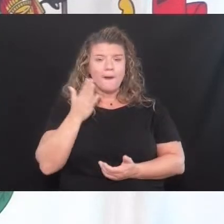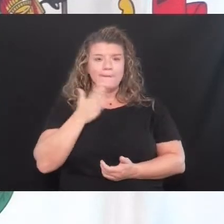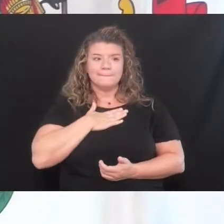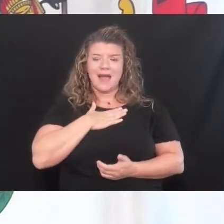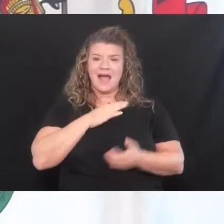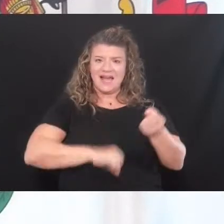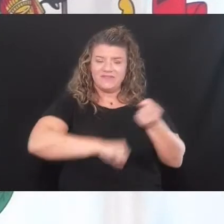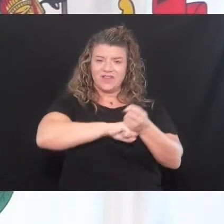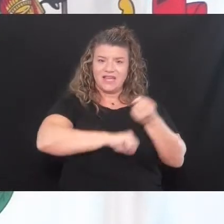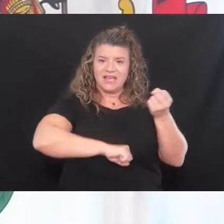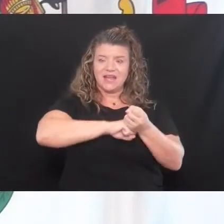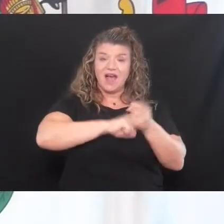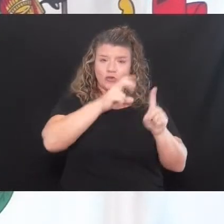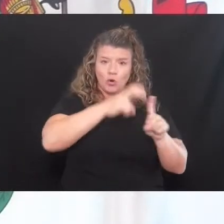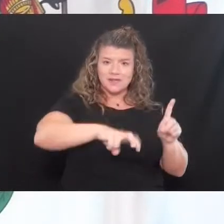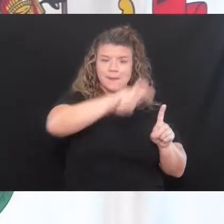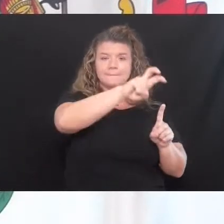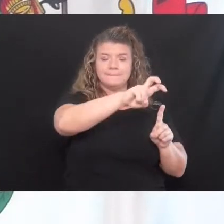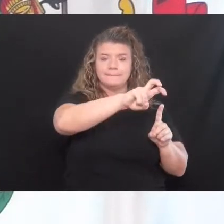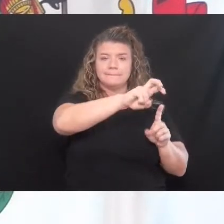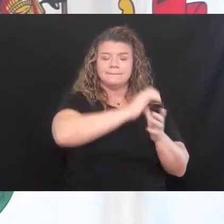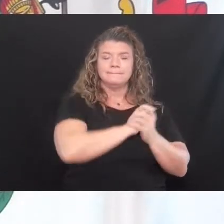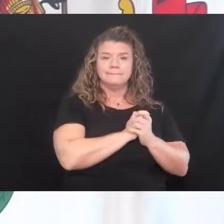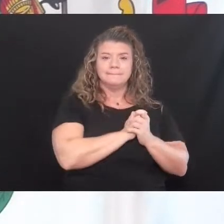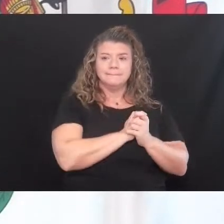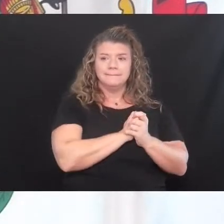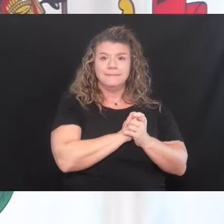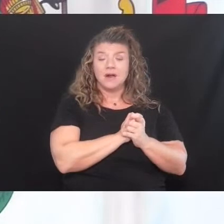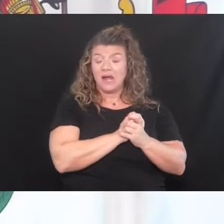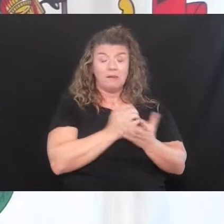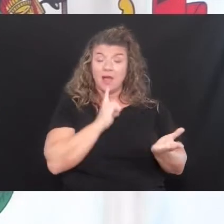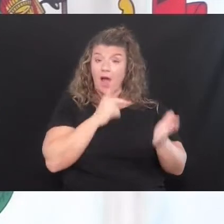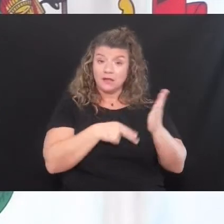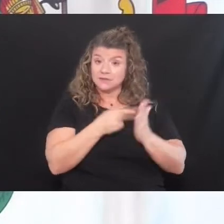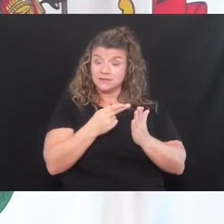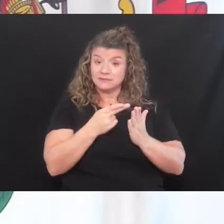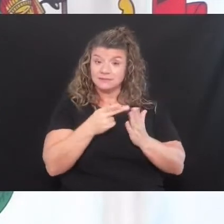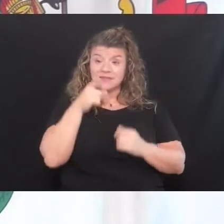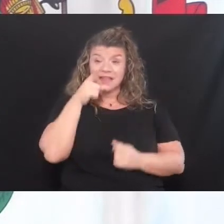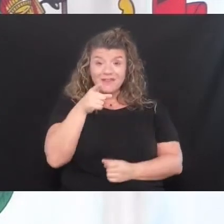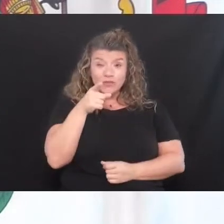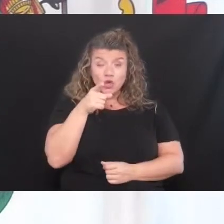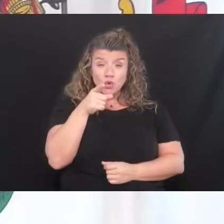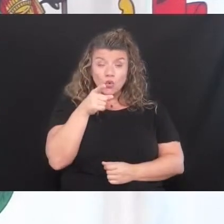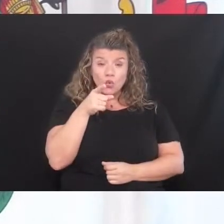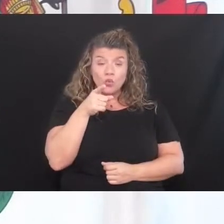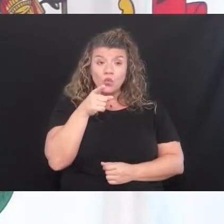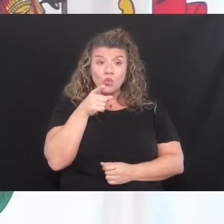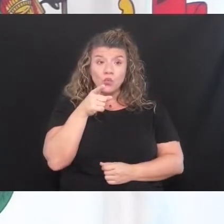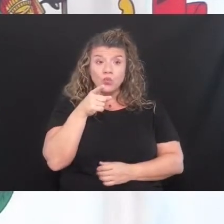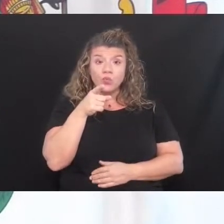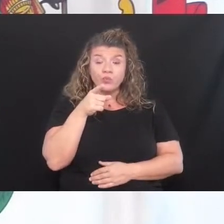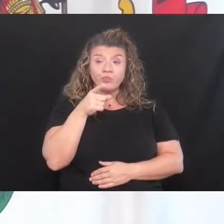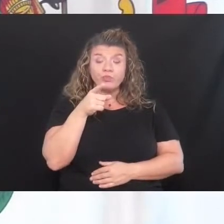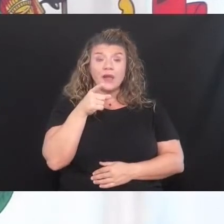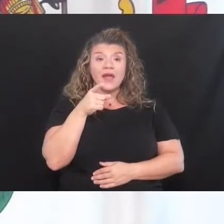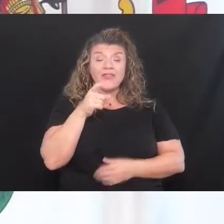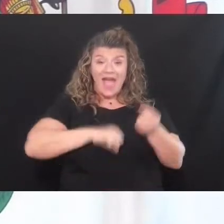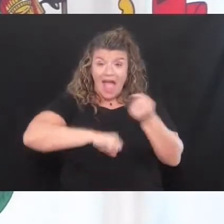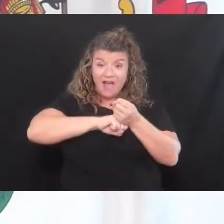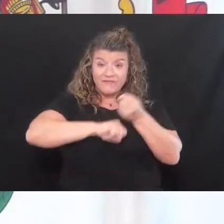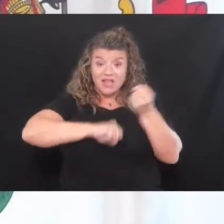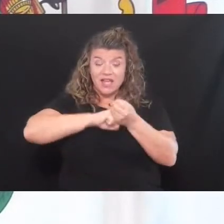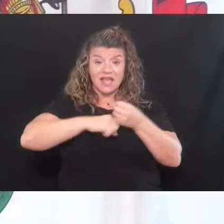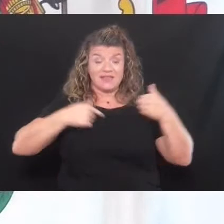advocate I've been of tourism, and when it boils right down to it, if you were the advocate that